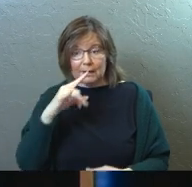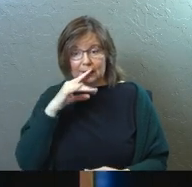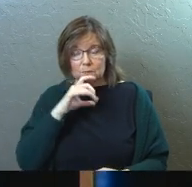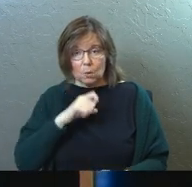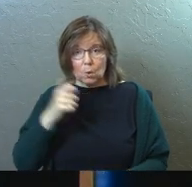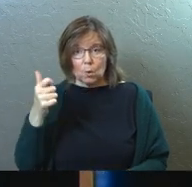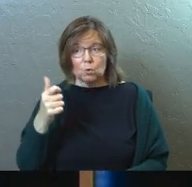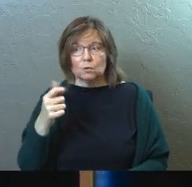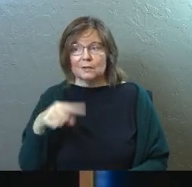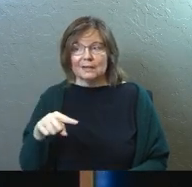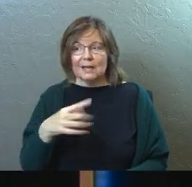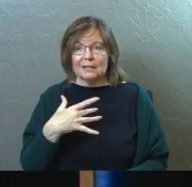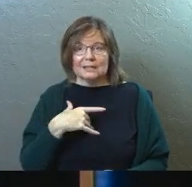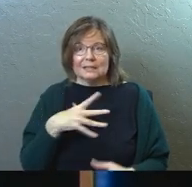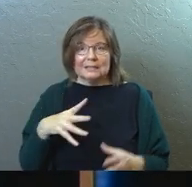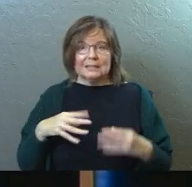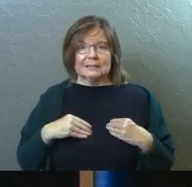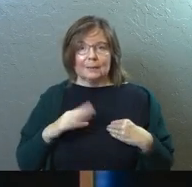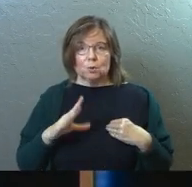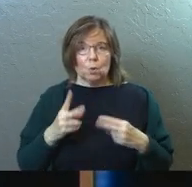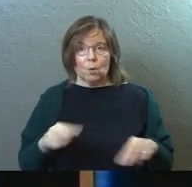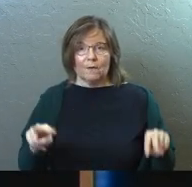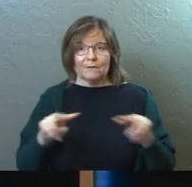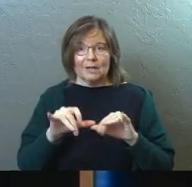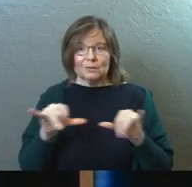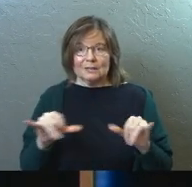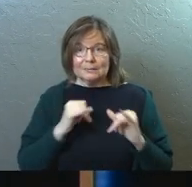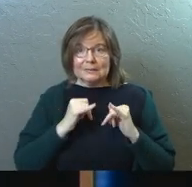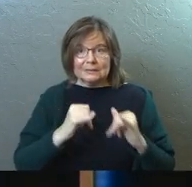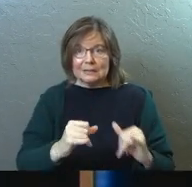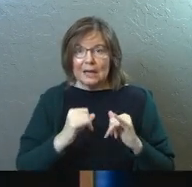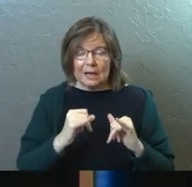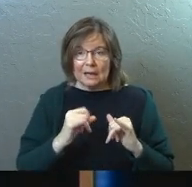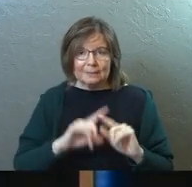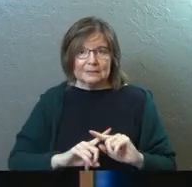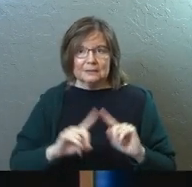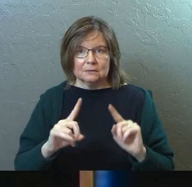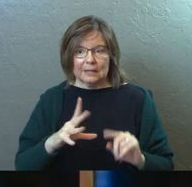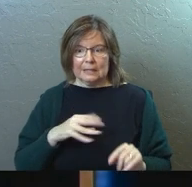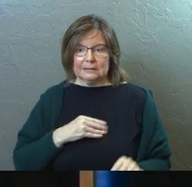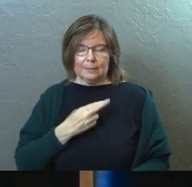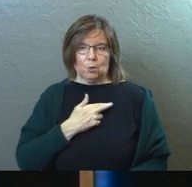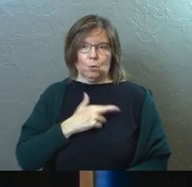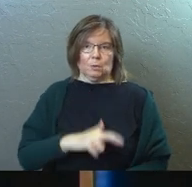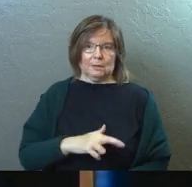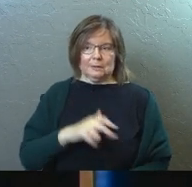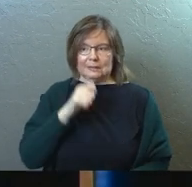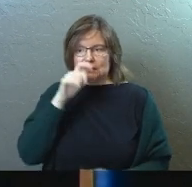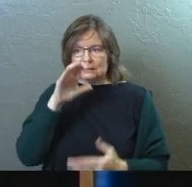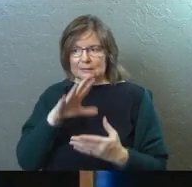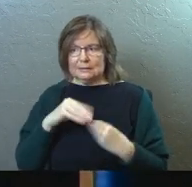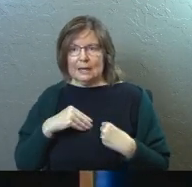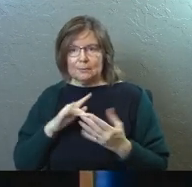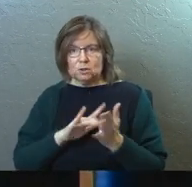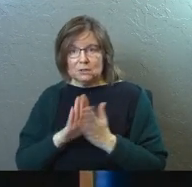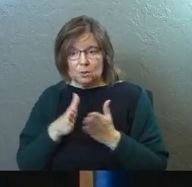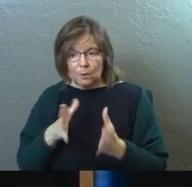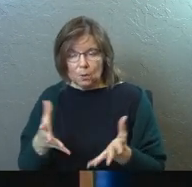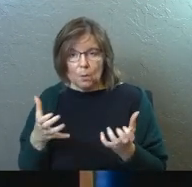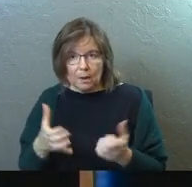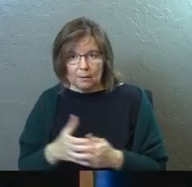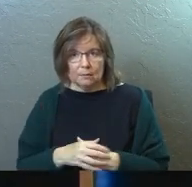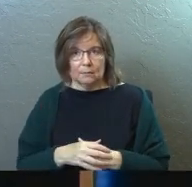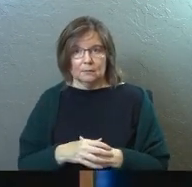are older. They didn't embrace your value system. They didn't embrace your religion or your faith. They didn't embrace Jesus the way that you wanted them